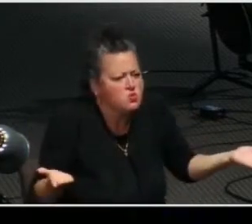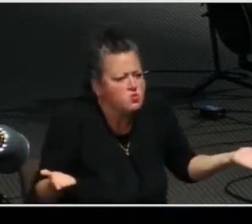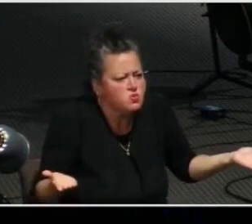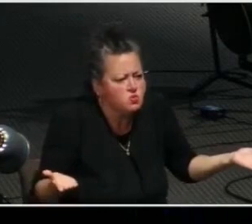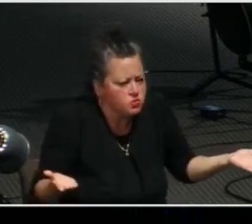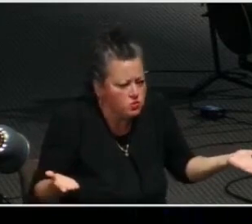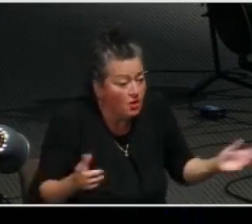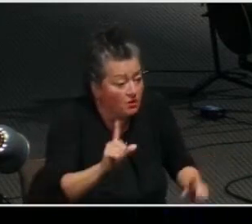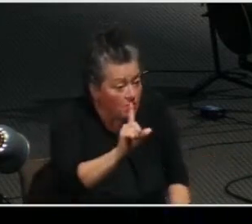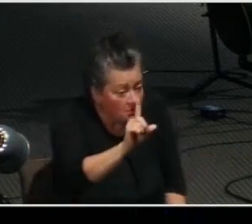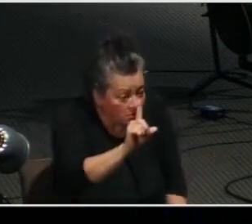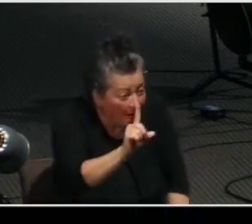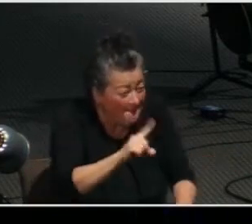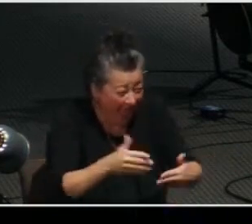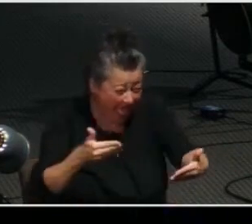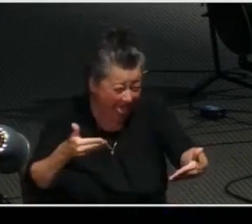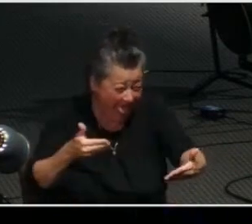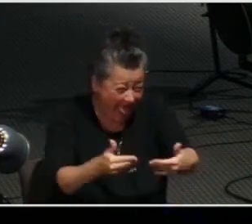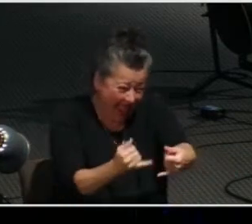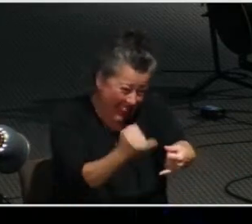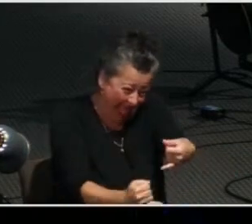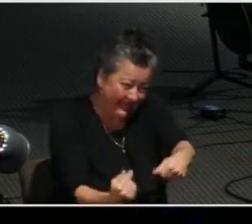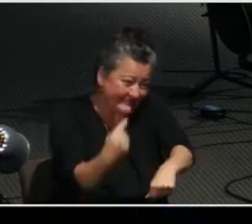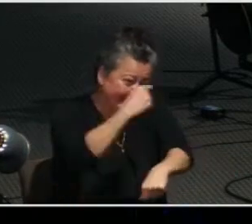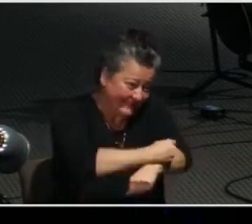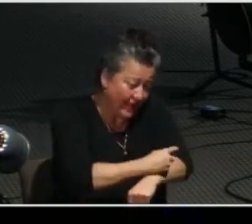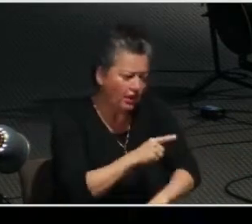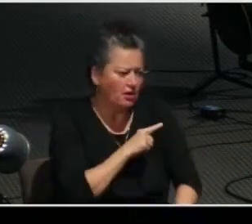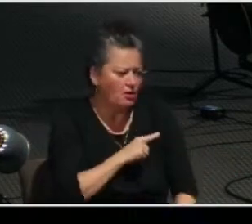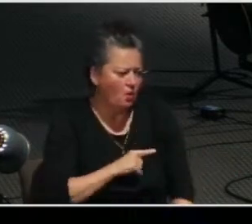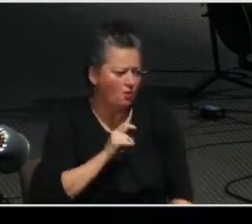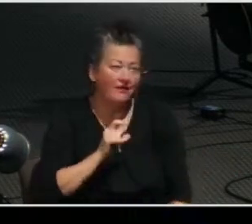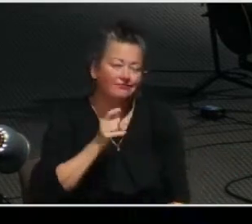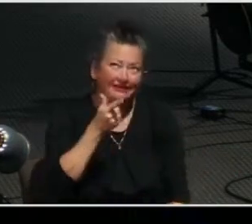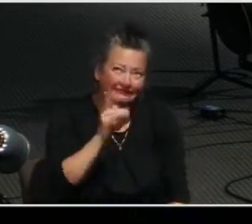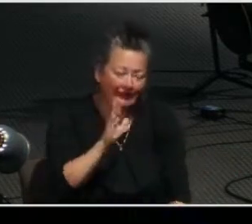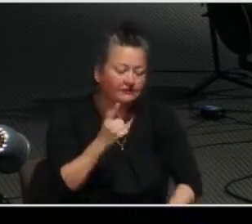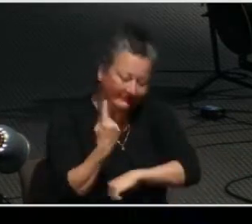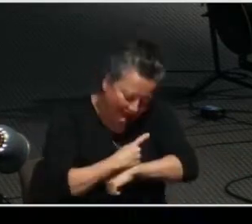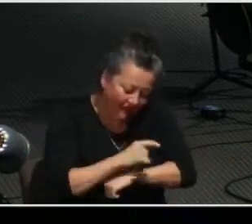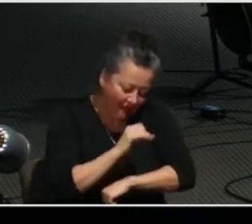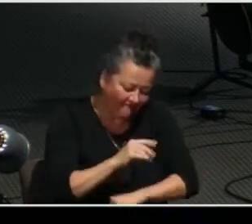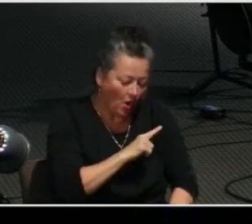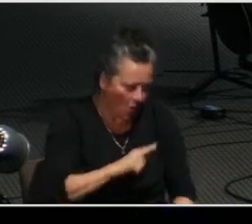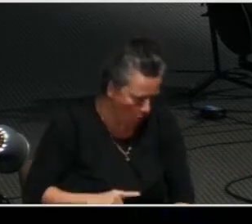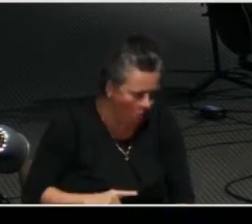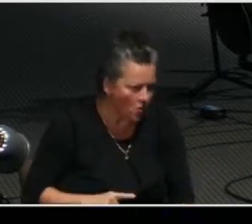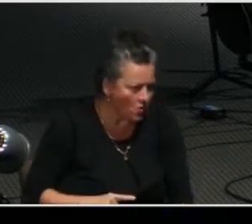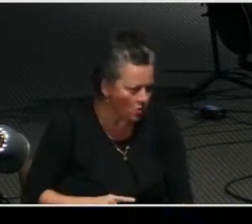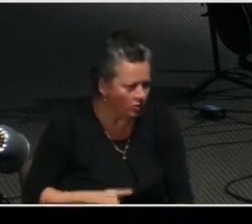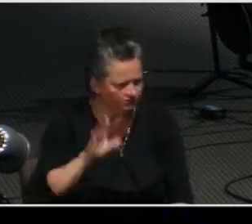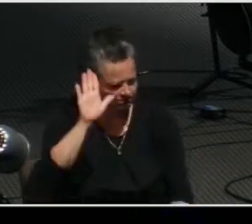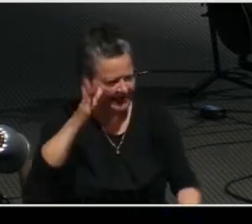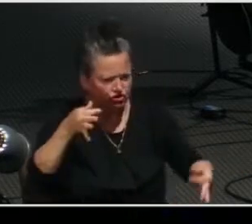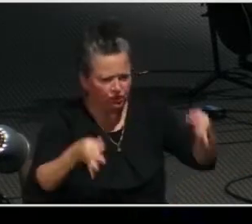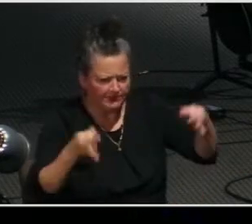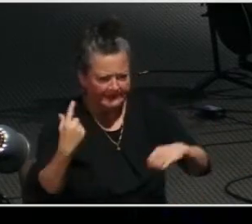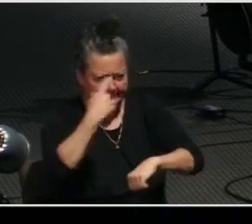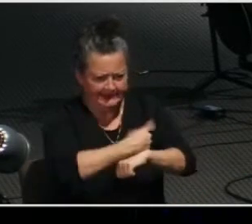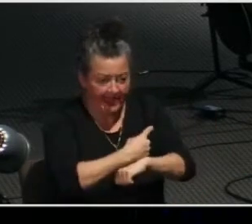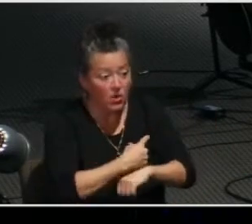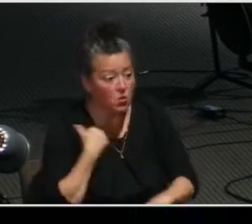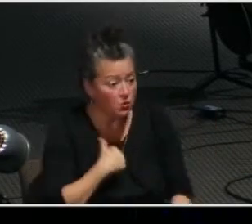Lord or Judgment Day. And there are multiple images of Judgment Day or Day of the Lord throughout this passage. We've already